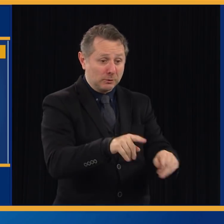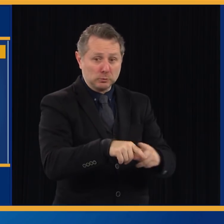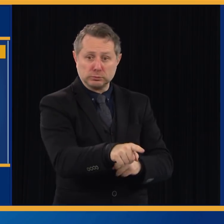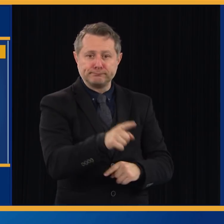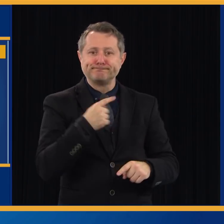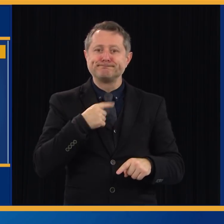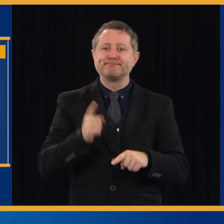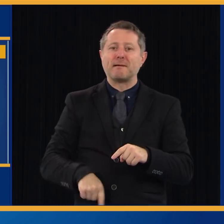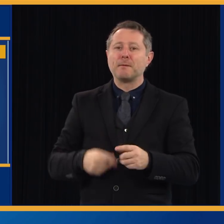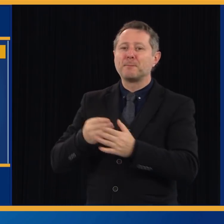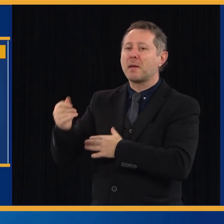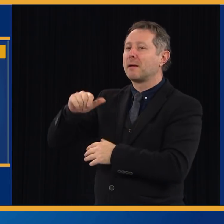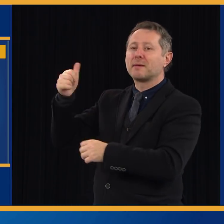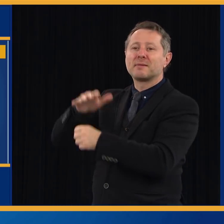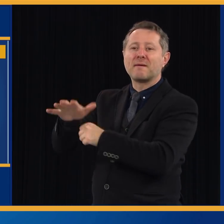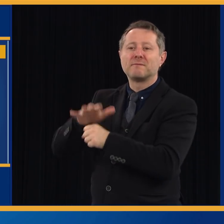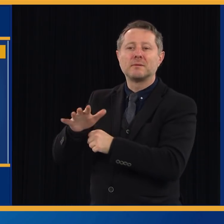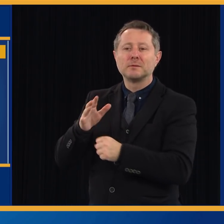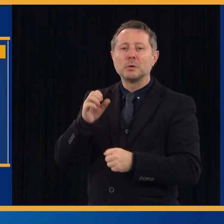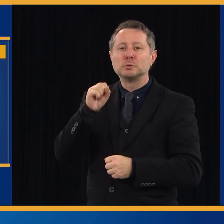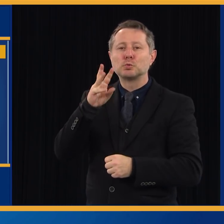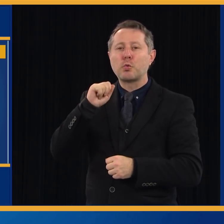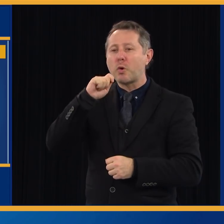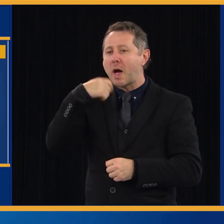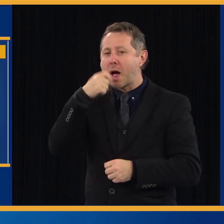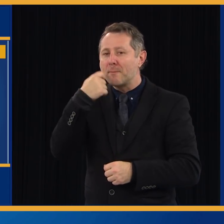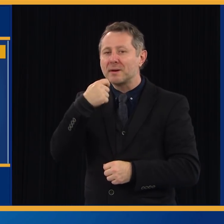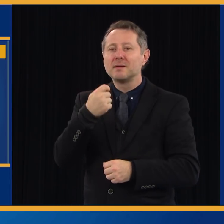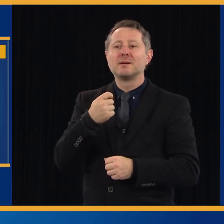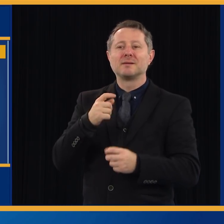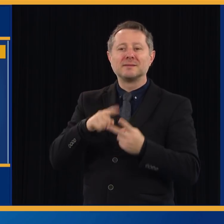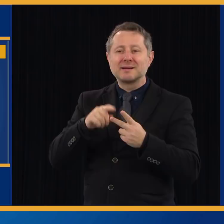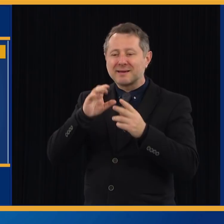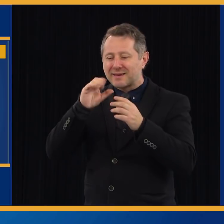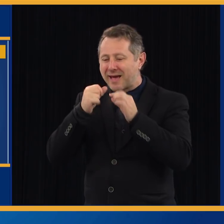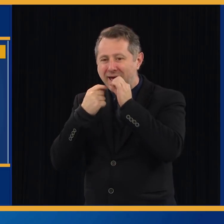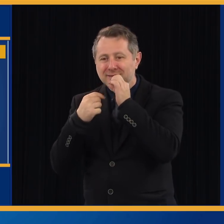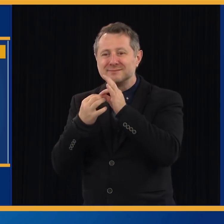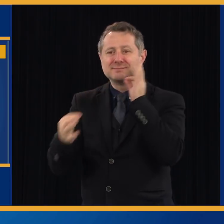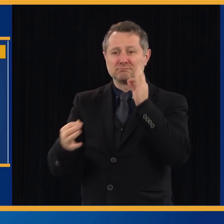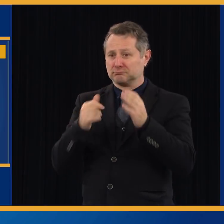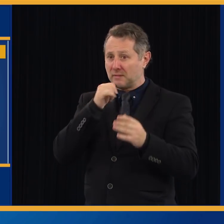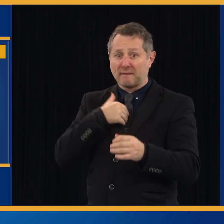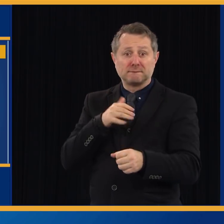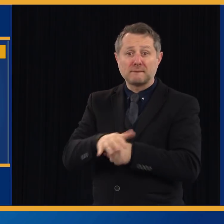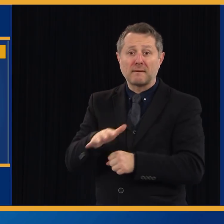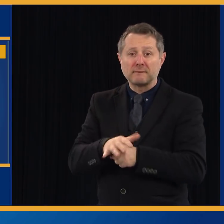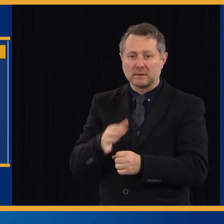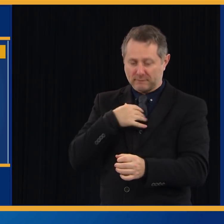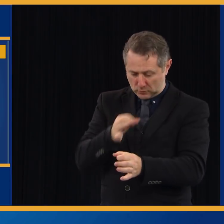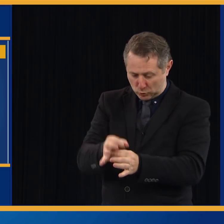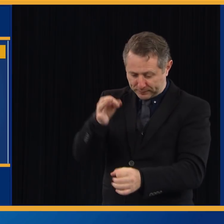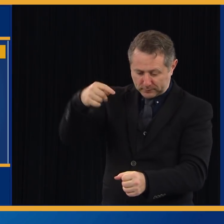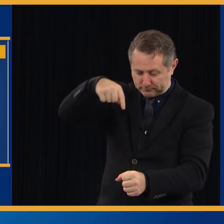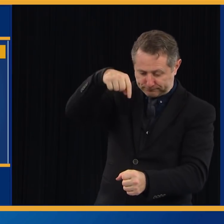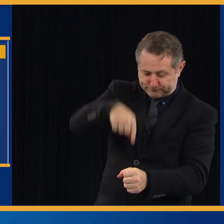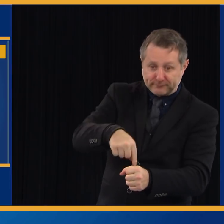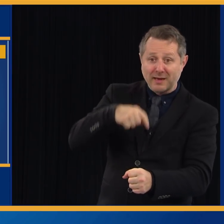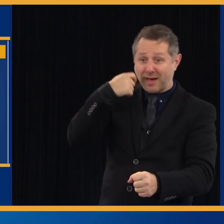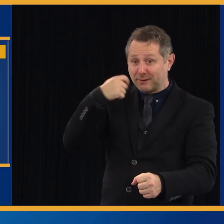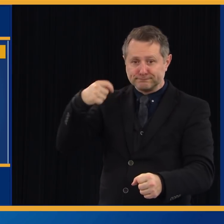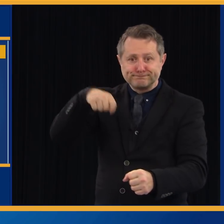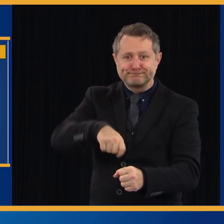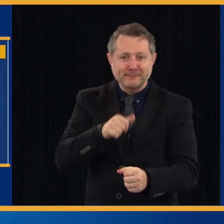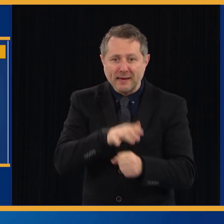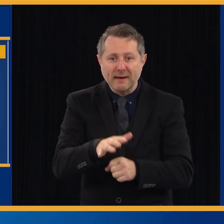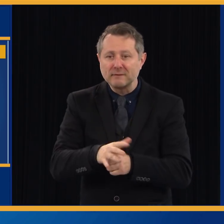swabs, these cotton swabs. I can't get enough vials. I just don't have enough material for my